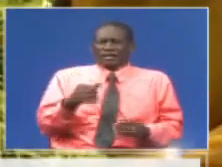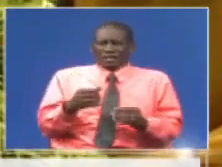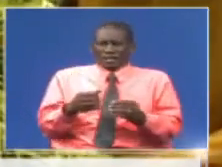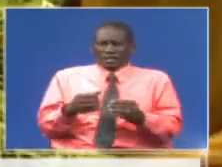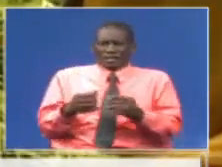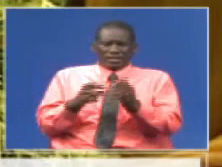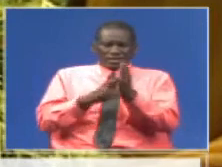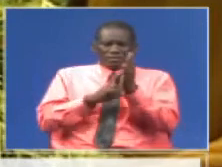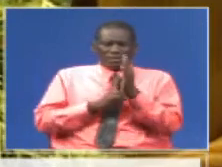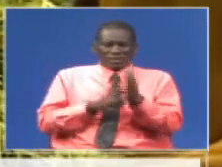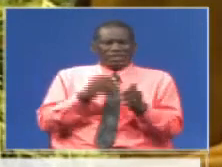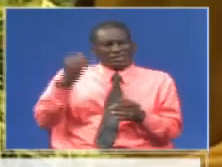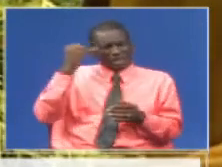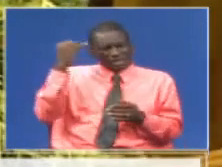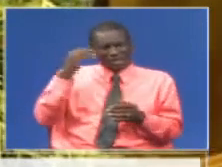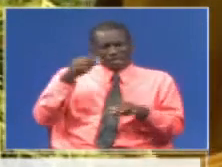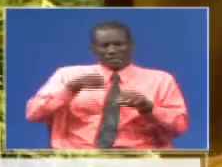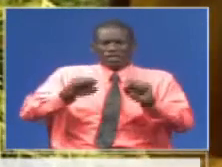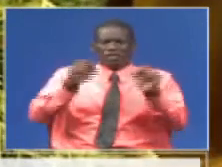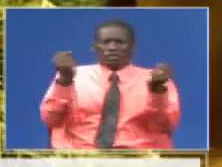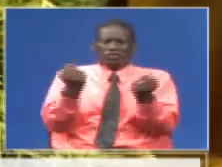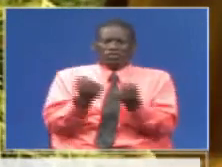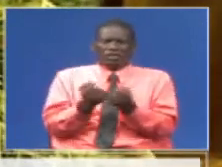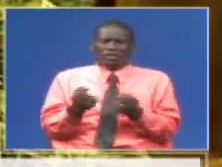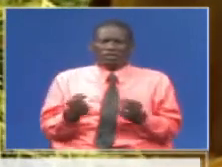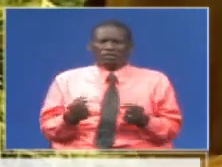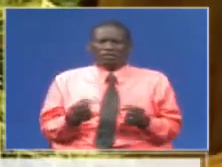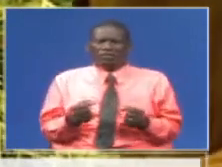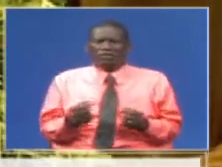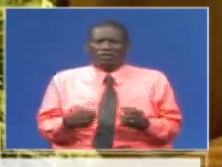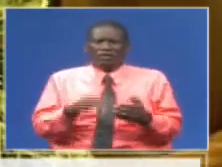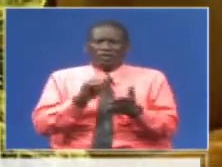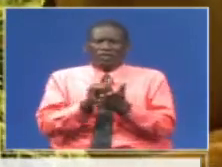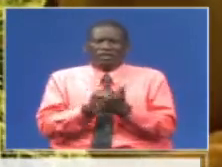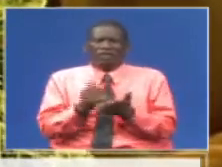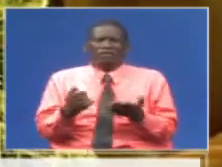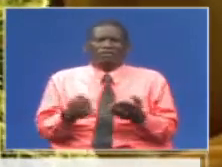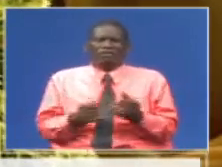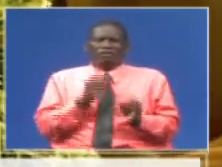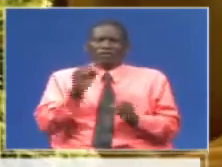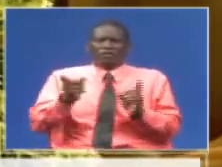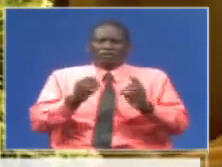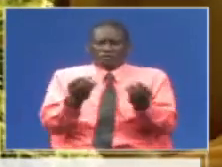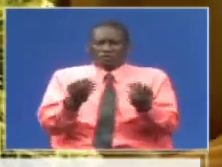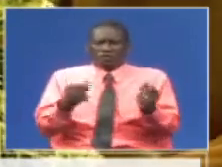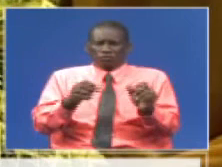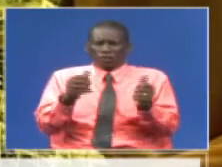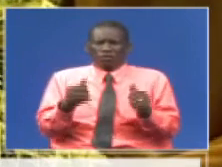ideologies that exist in society, in every society, that if not addressed,